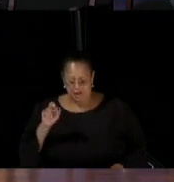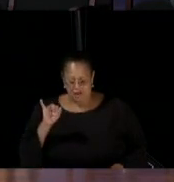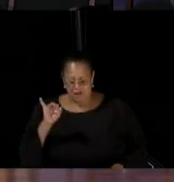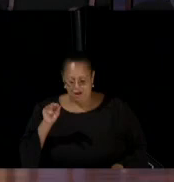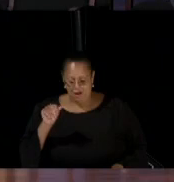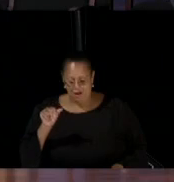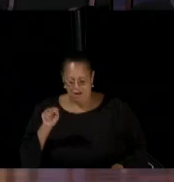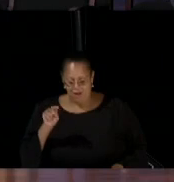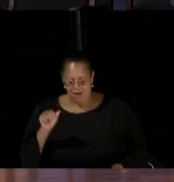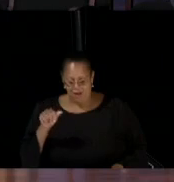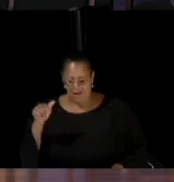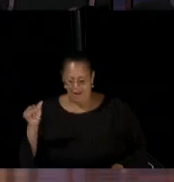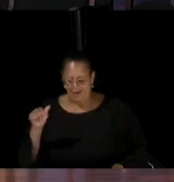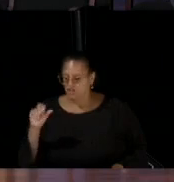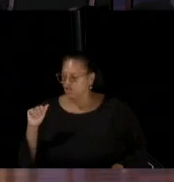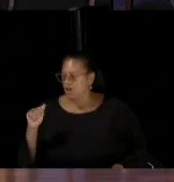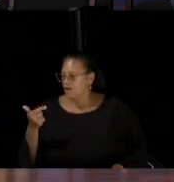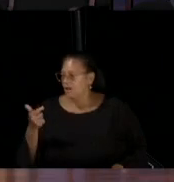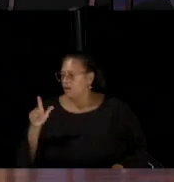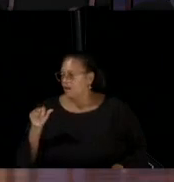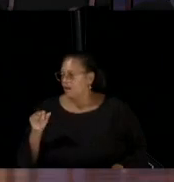Ariana Asia Glenn.